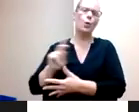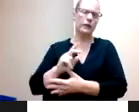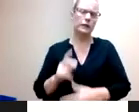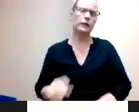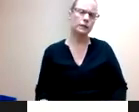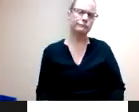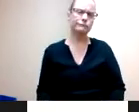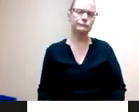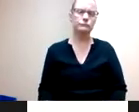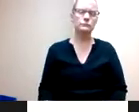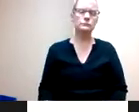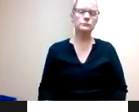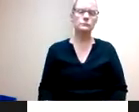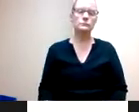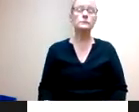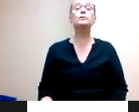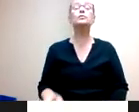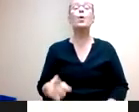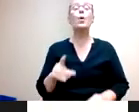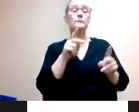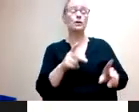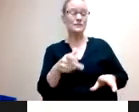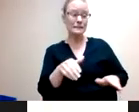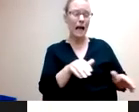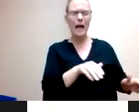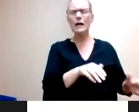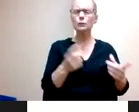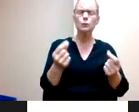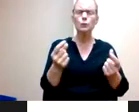So what can we still do at end of life? Next.